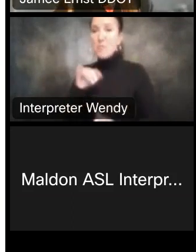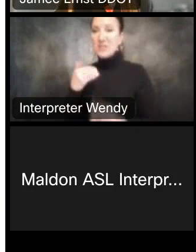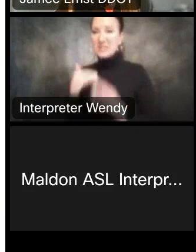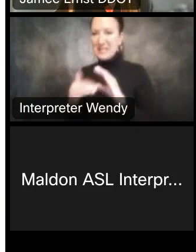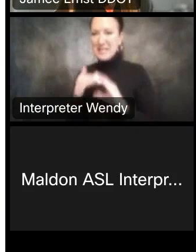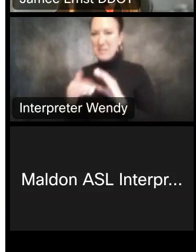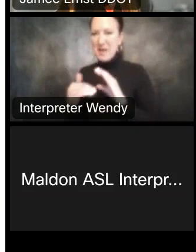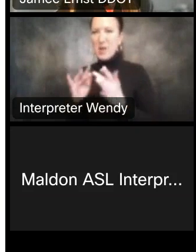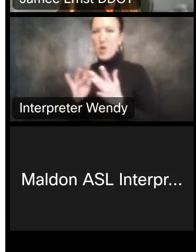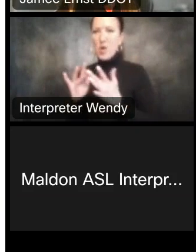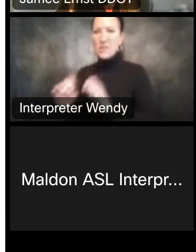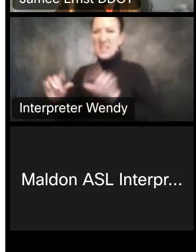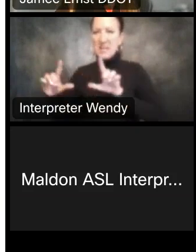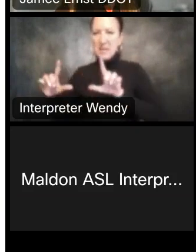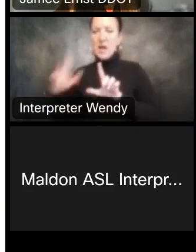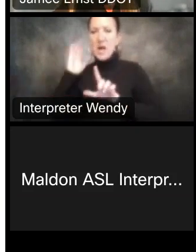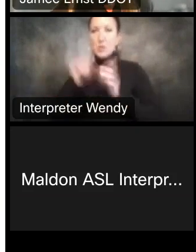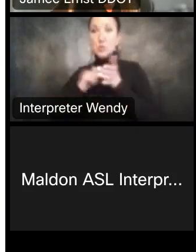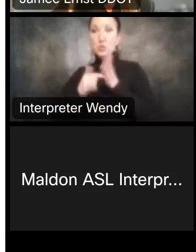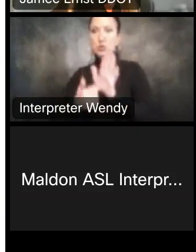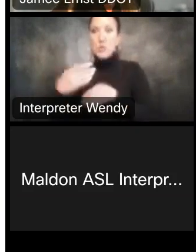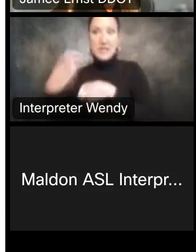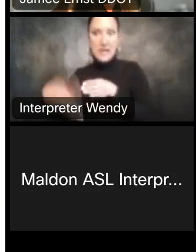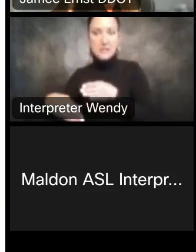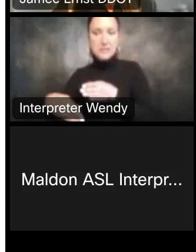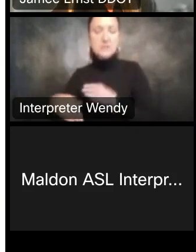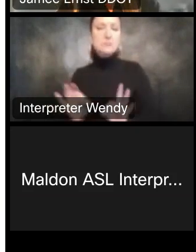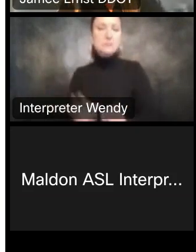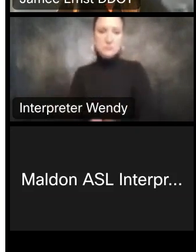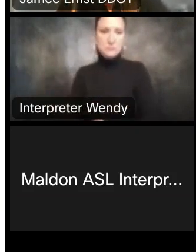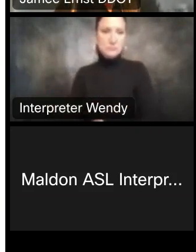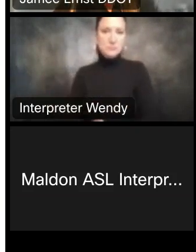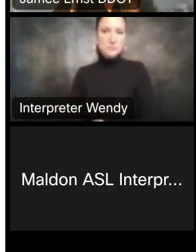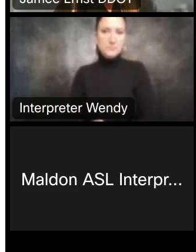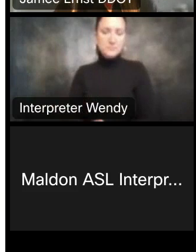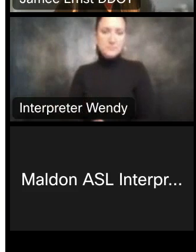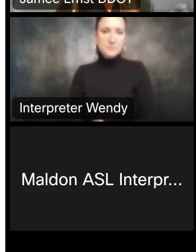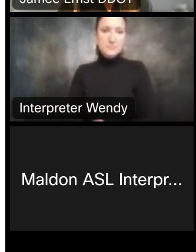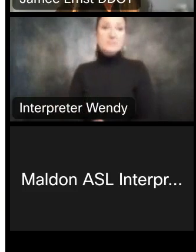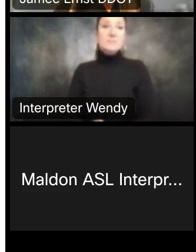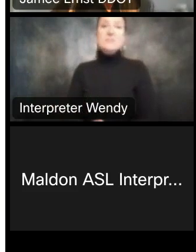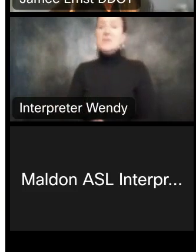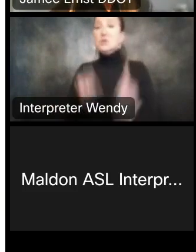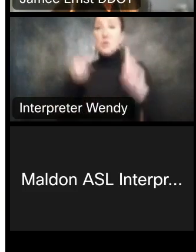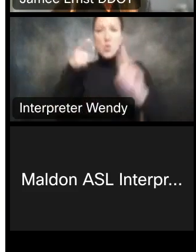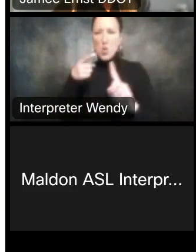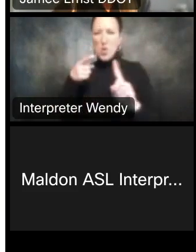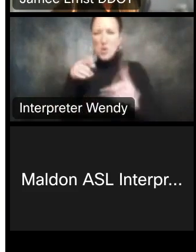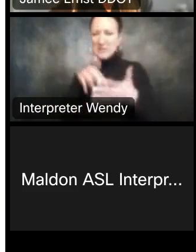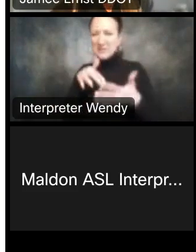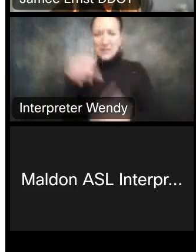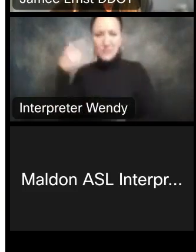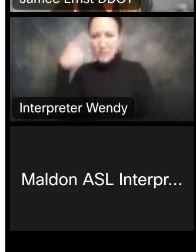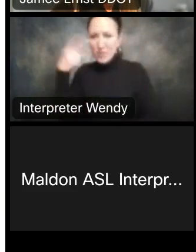on the project website, and I will show at the end of this presentation. So the overall goal of the study